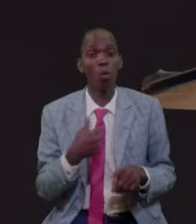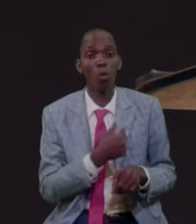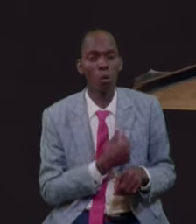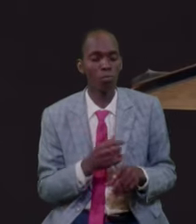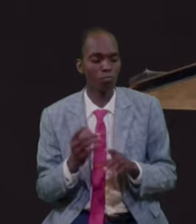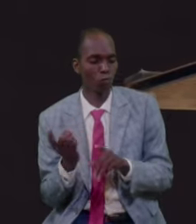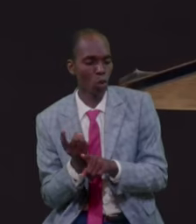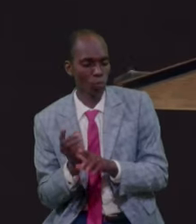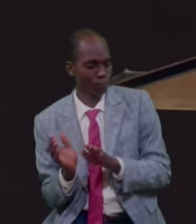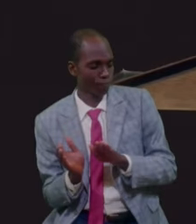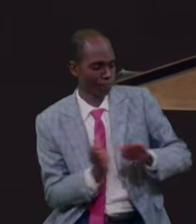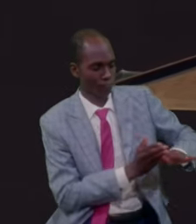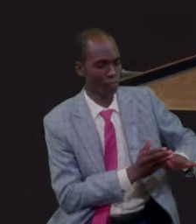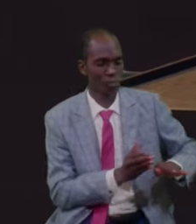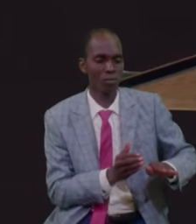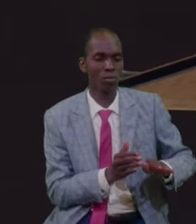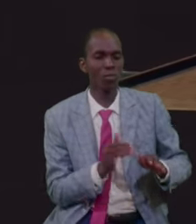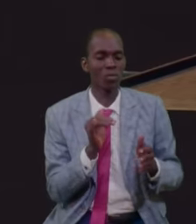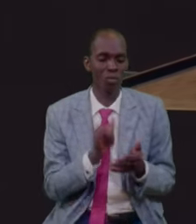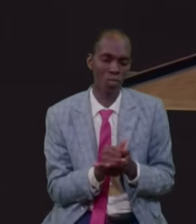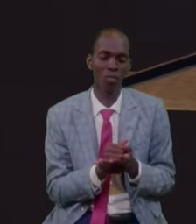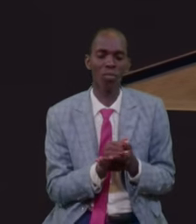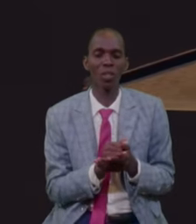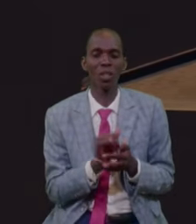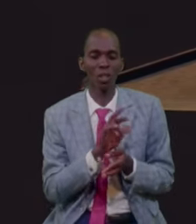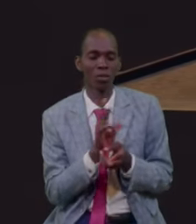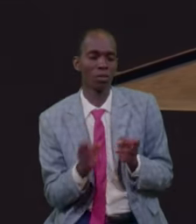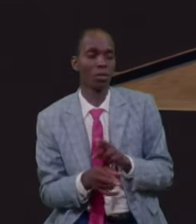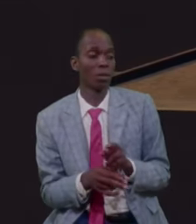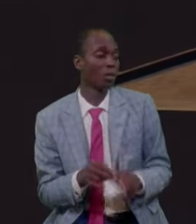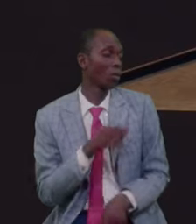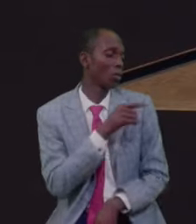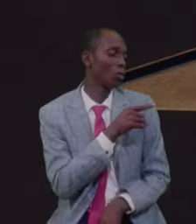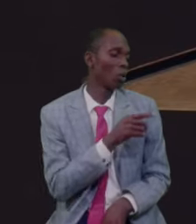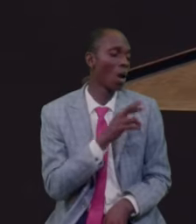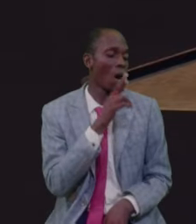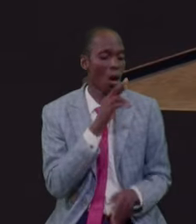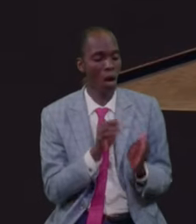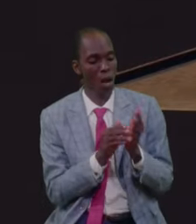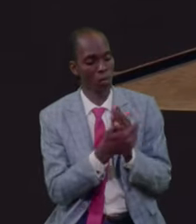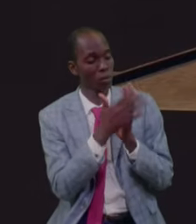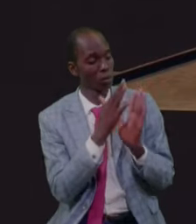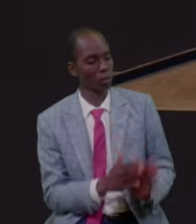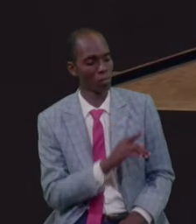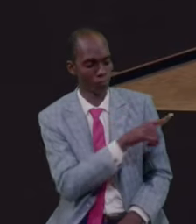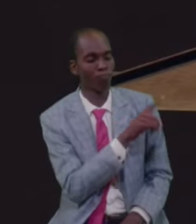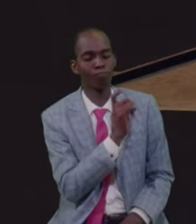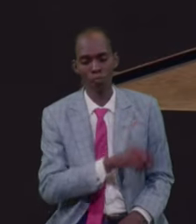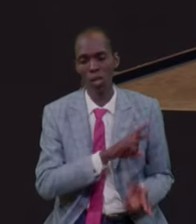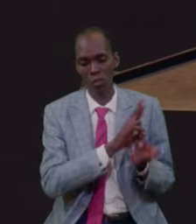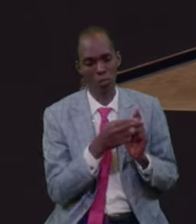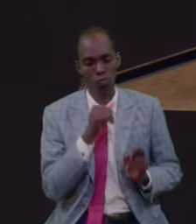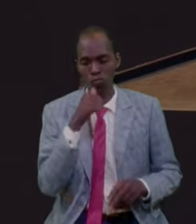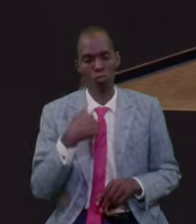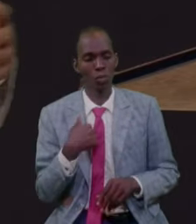pigeonhole. Those who are adulterers, they must repent. Those who tell lies, they must